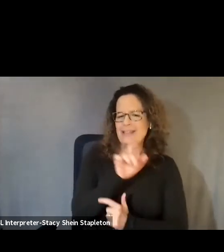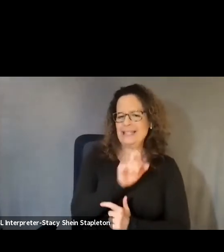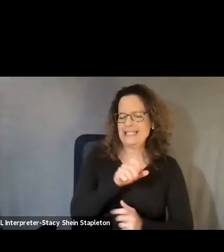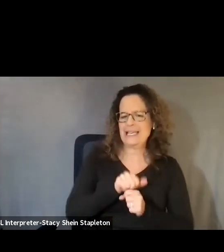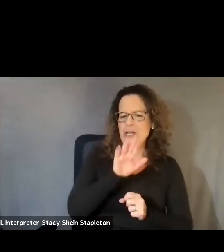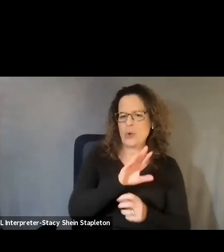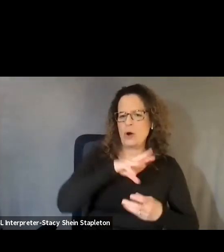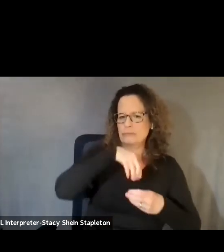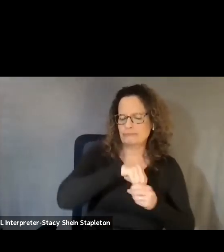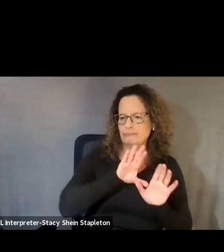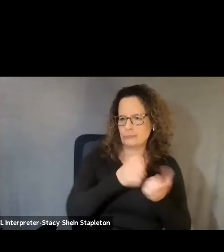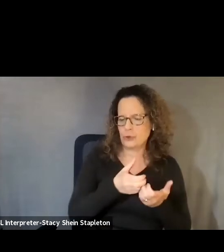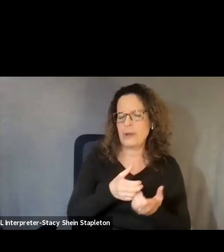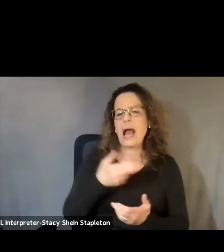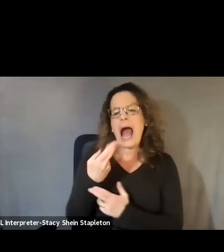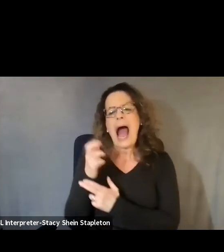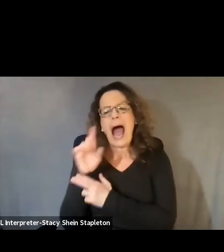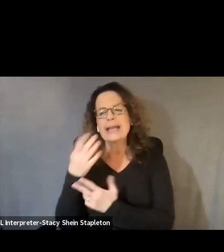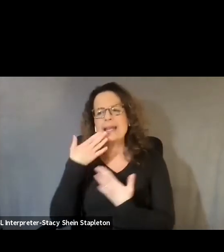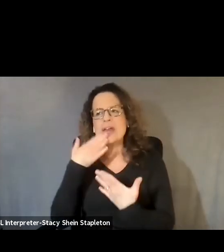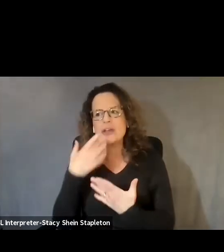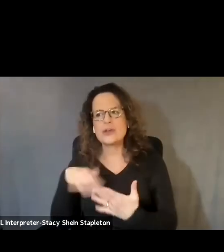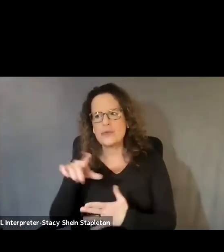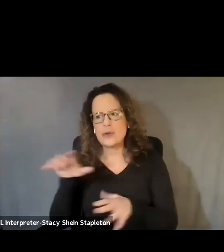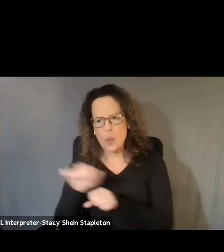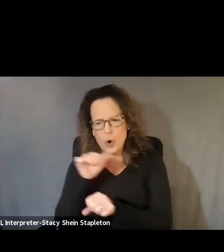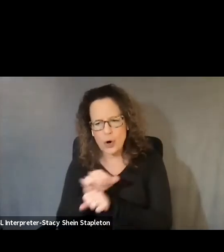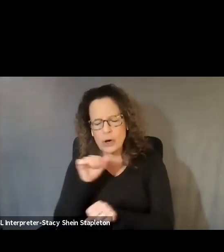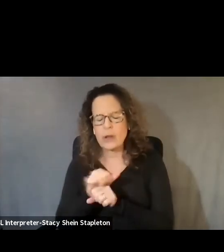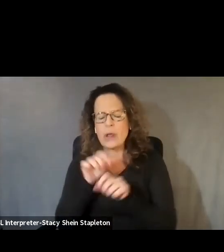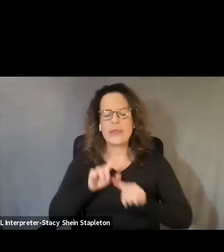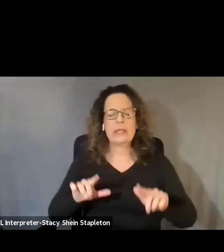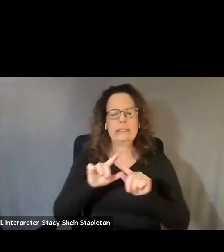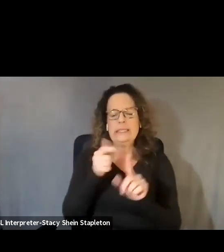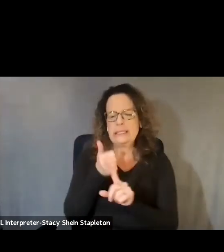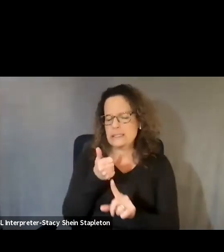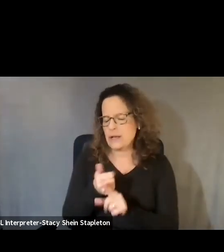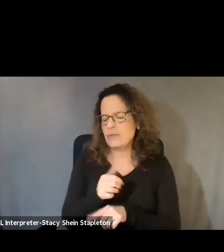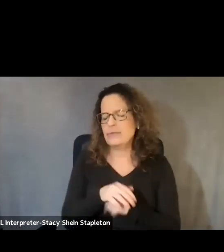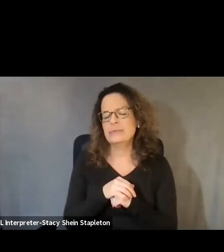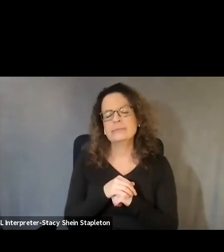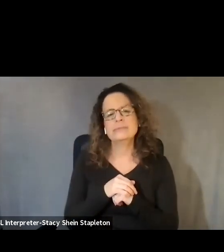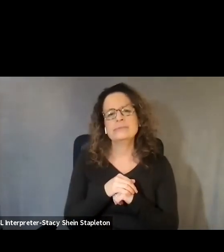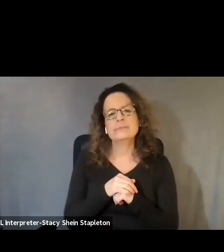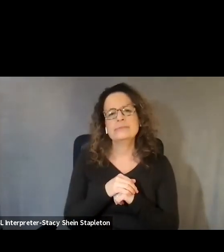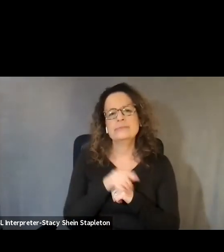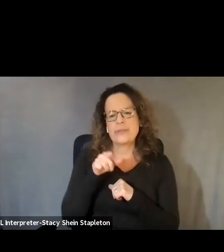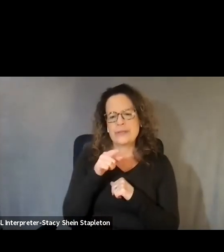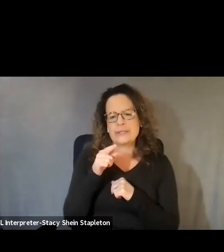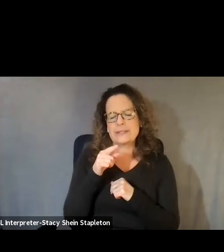dynamo. Heidi, thank you so much for everything you do and the league. You know, in this